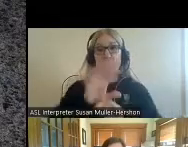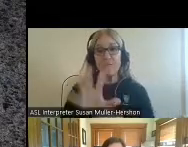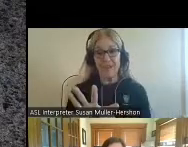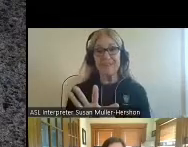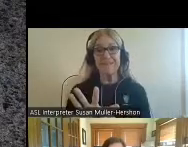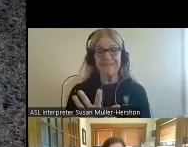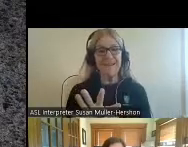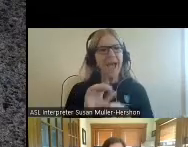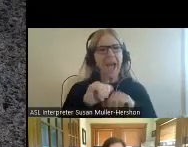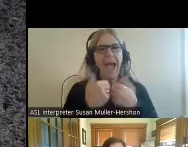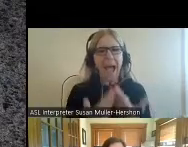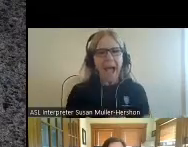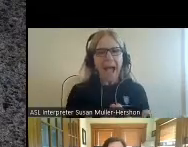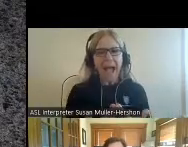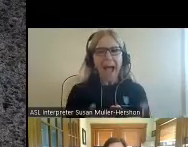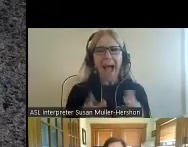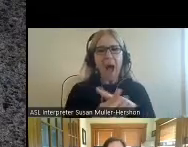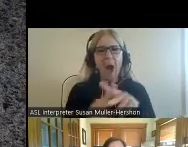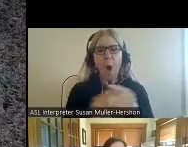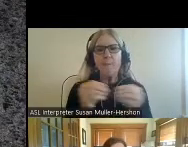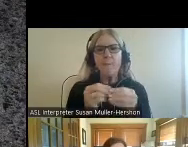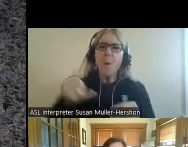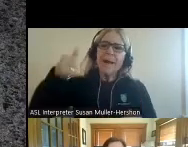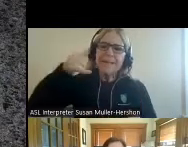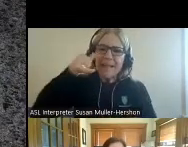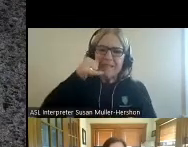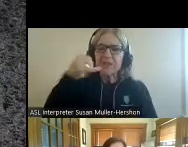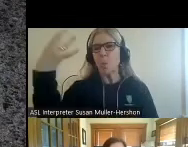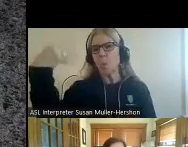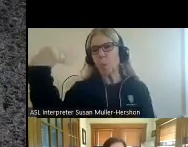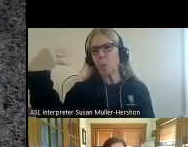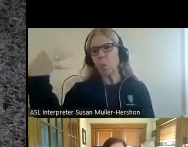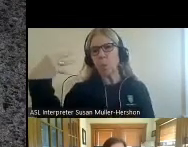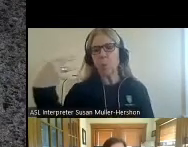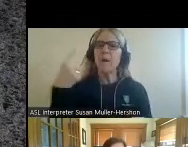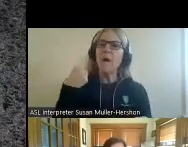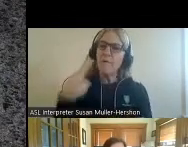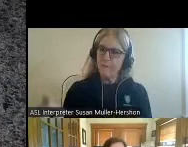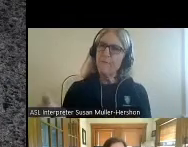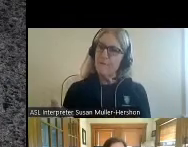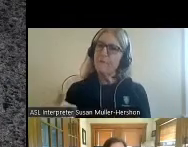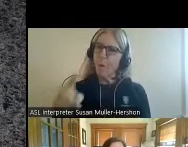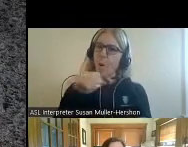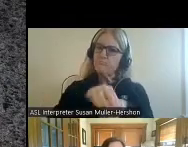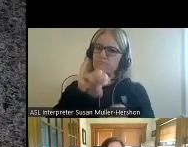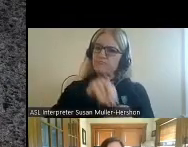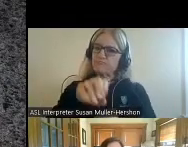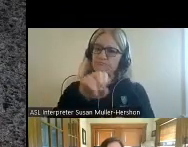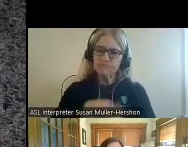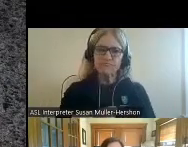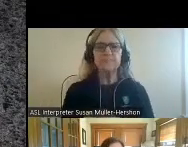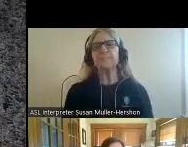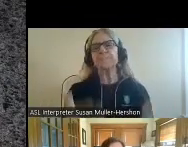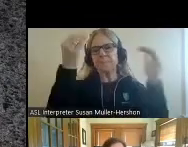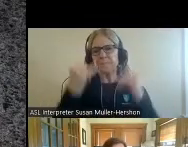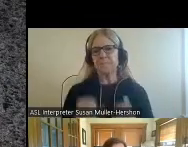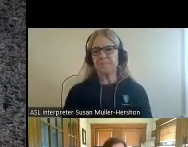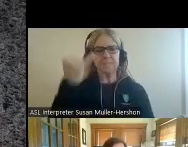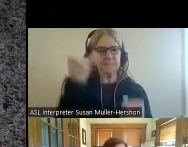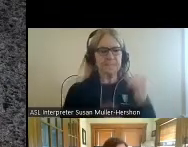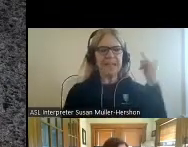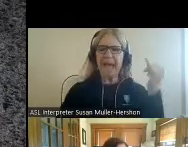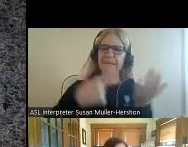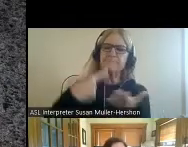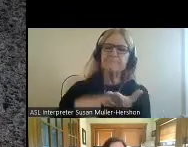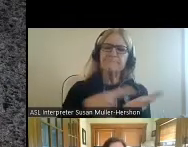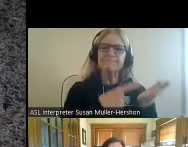specifically the emergence of more telehealth modalities for behavioral health care. And then finally, I'll be talking a little bit